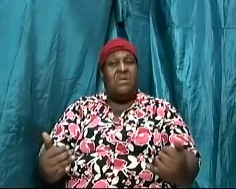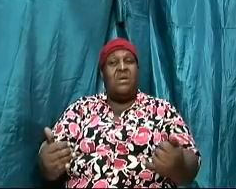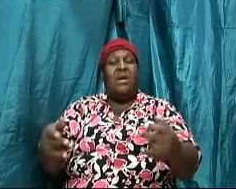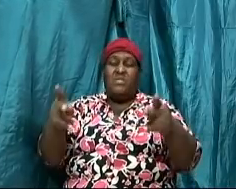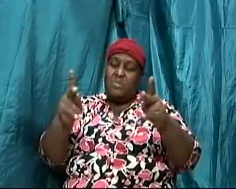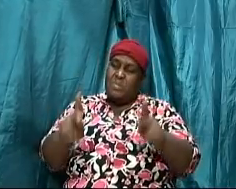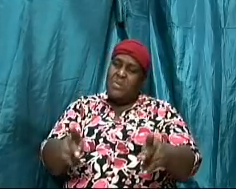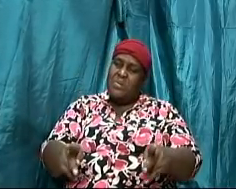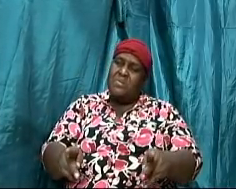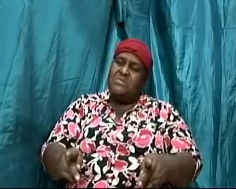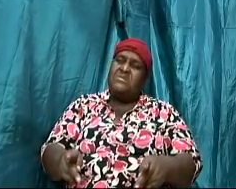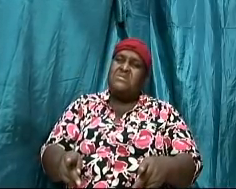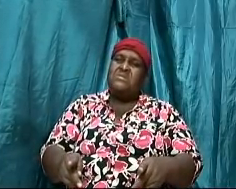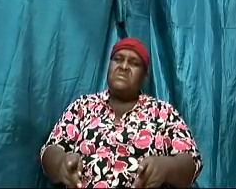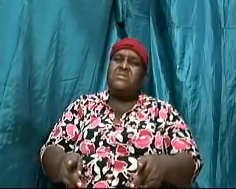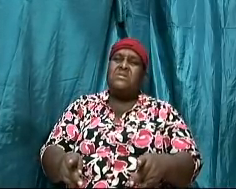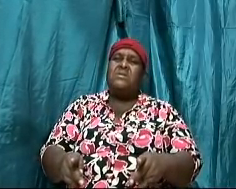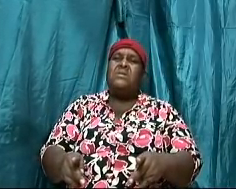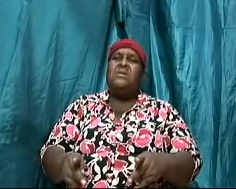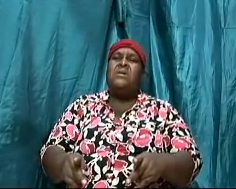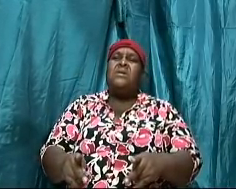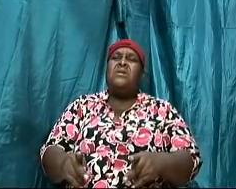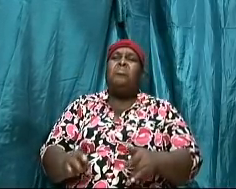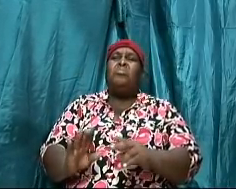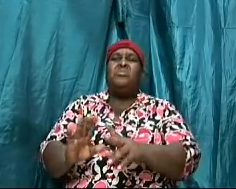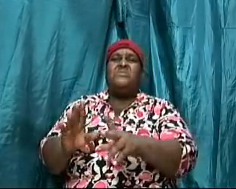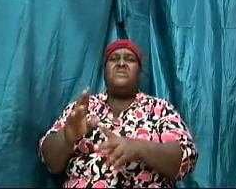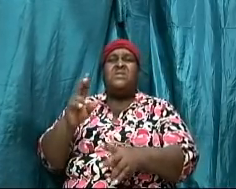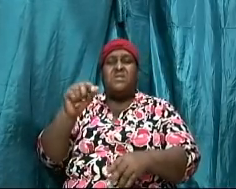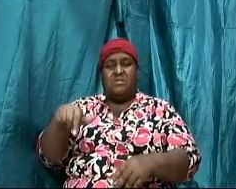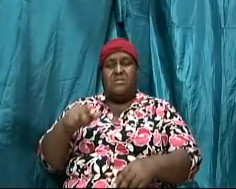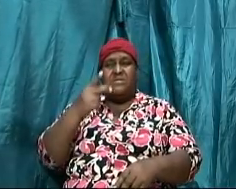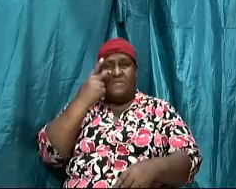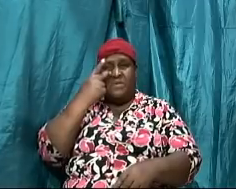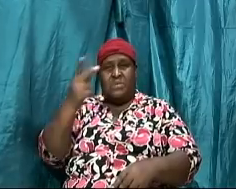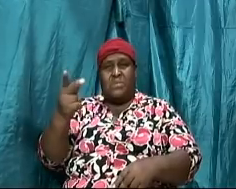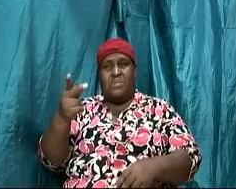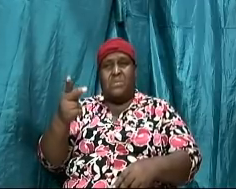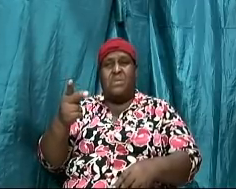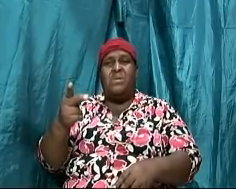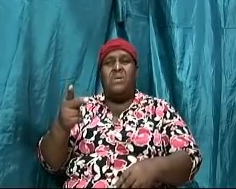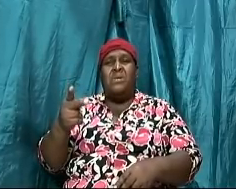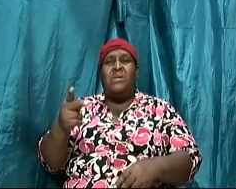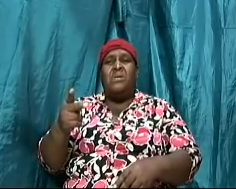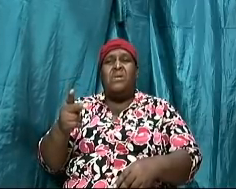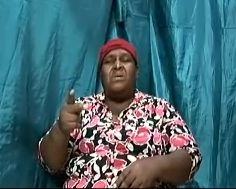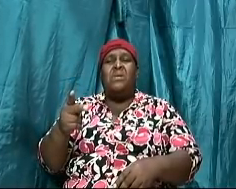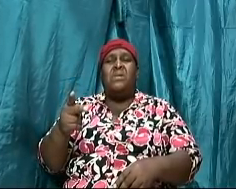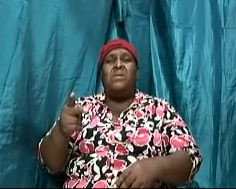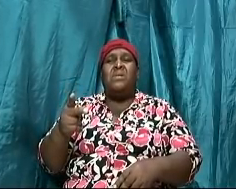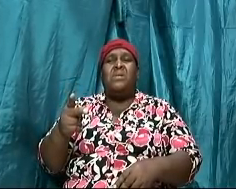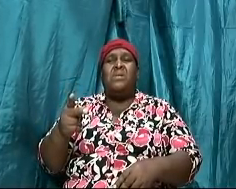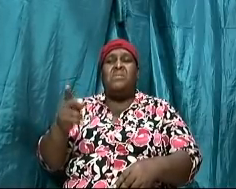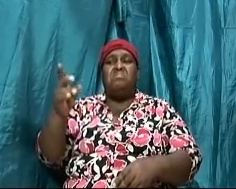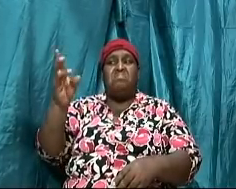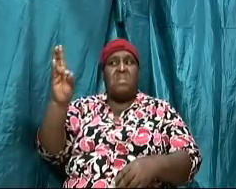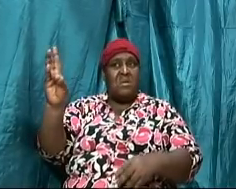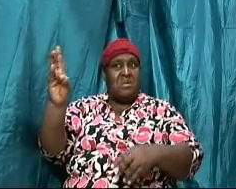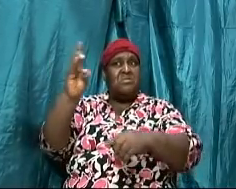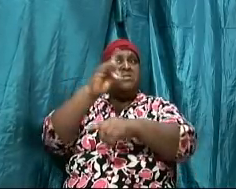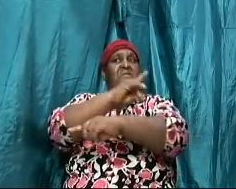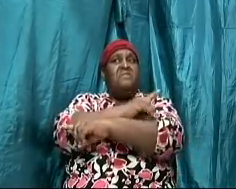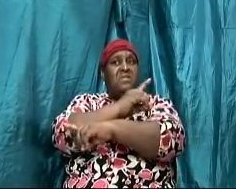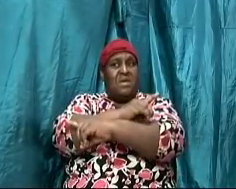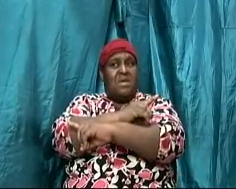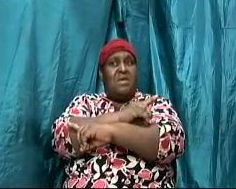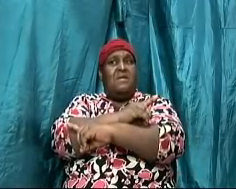actually push for this particular view, we are fully aware of them. The most dominant one would have been probably the Seventh-day Adventists, even